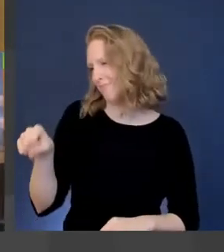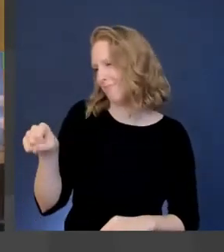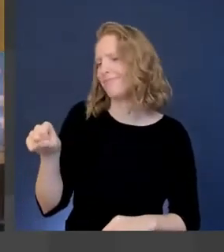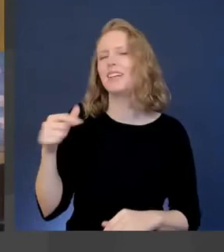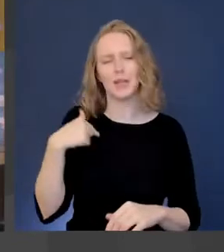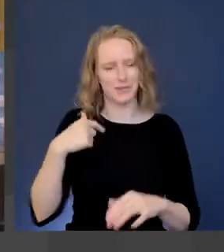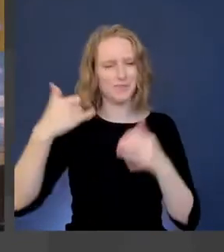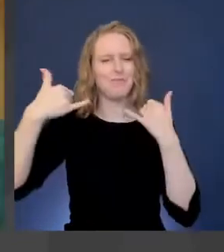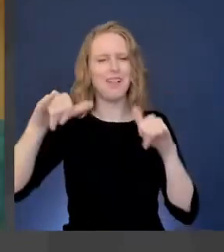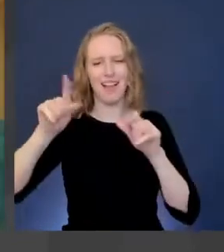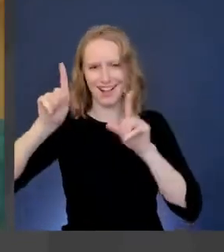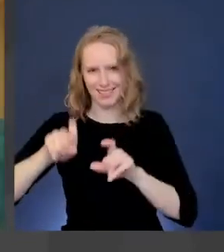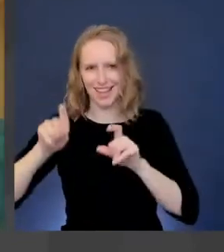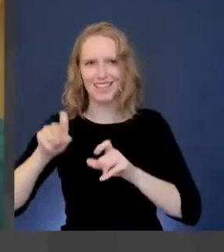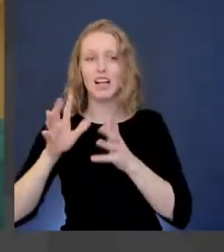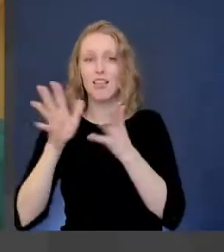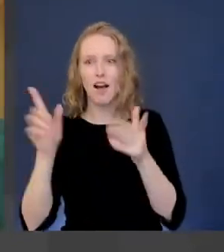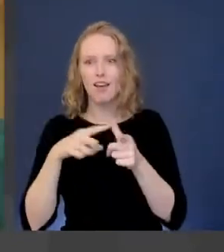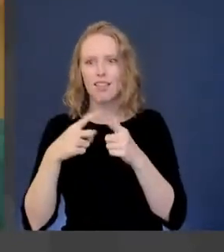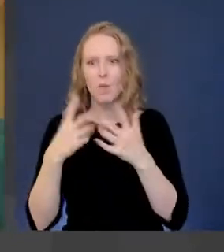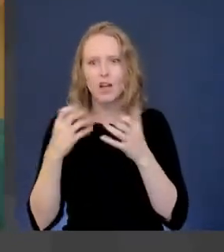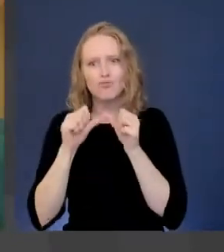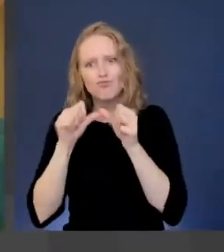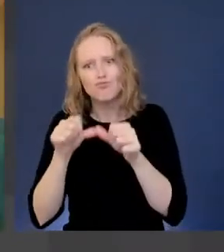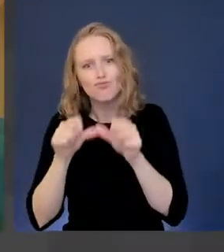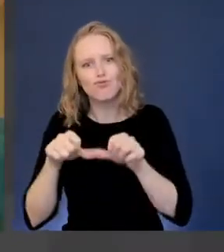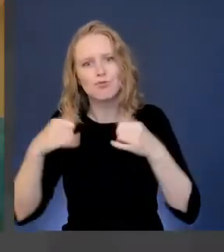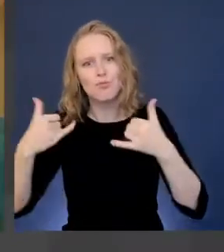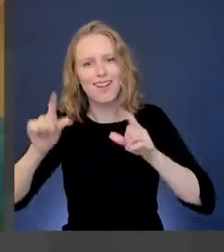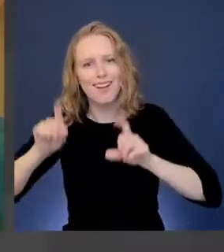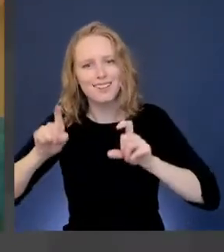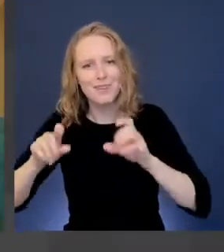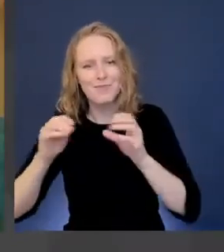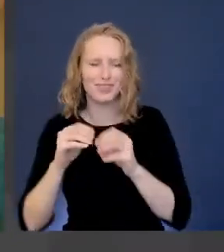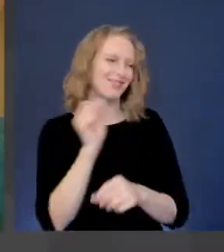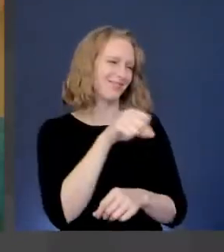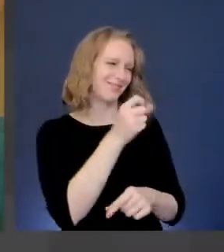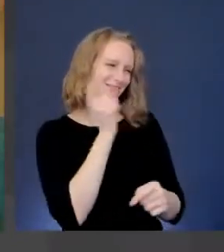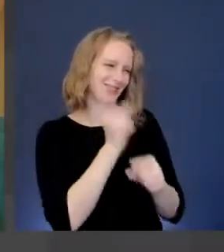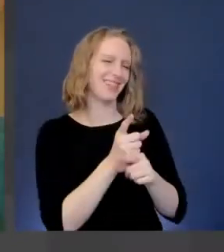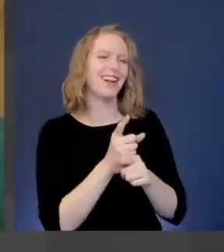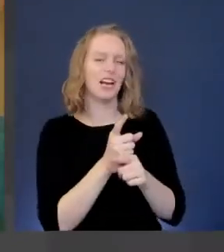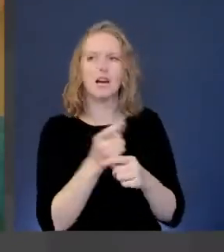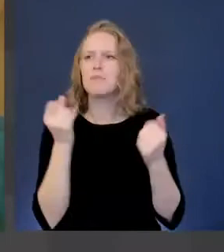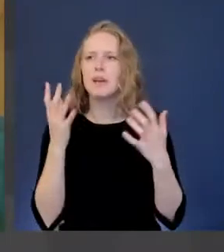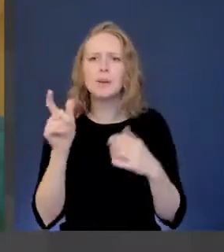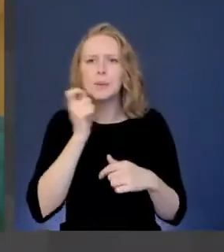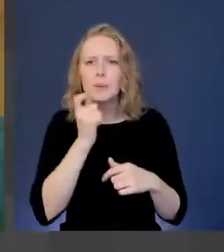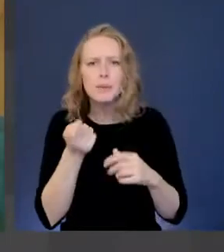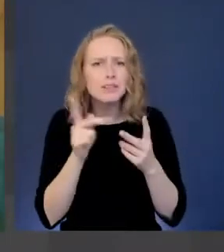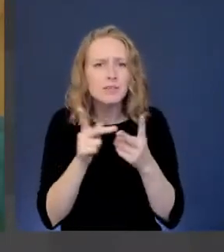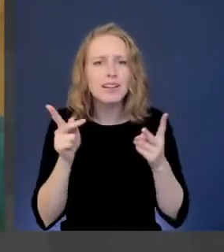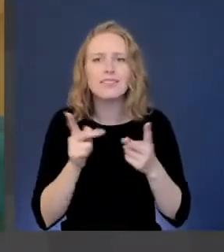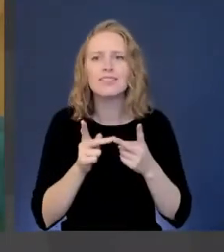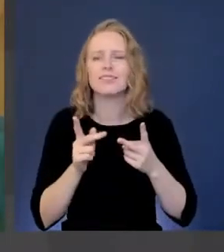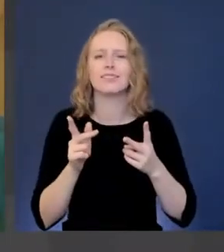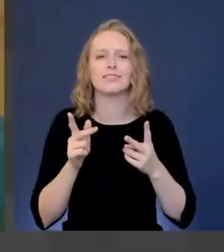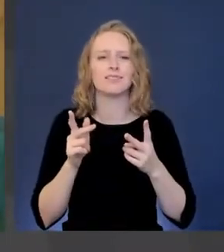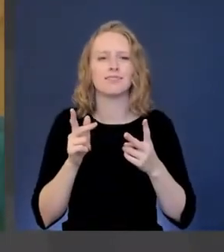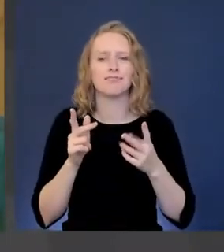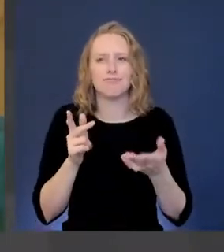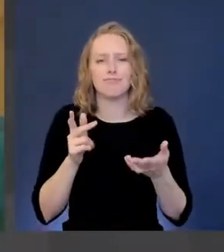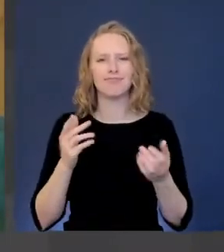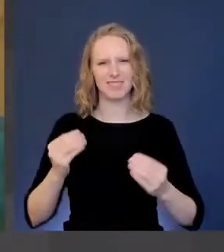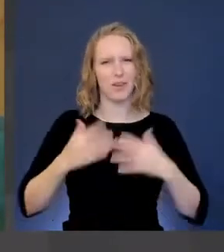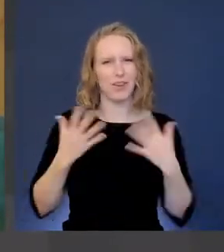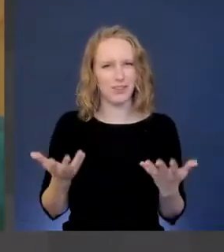couldn't stop playtesting because we get distracted we all the found time. so many cool places, and I feel so inspiring, and that's what